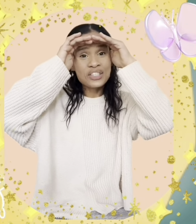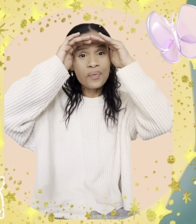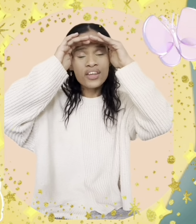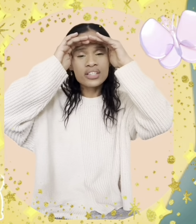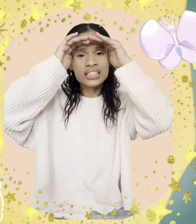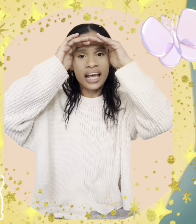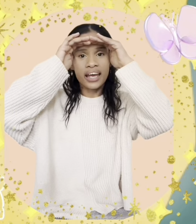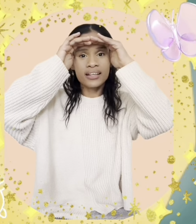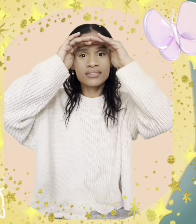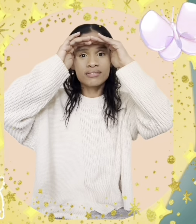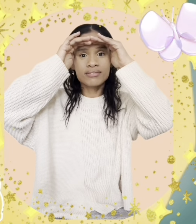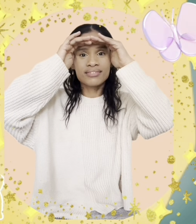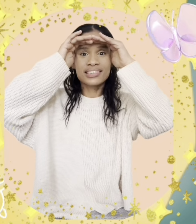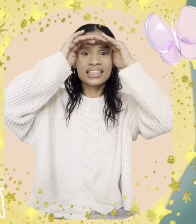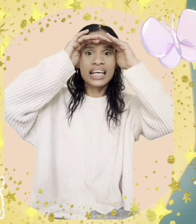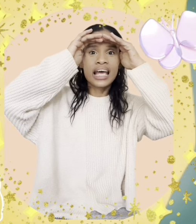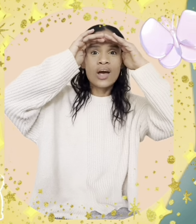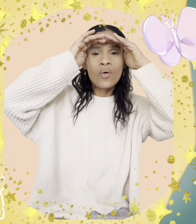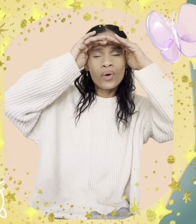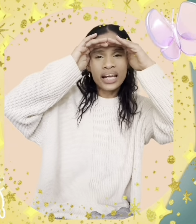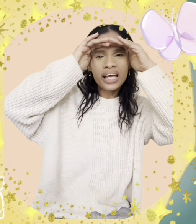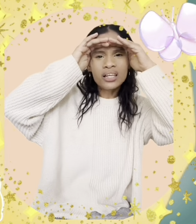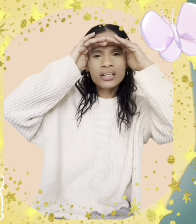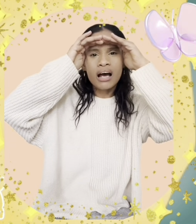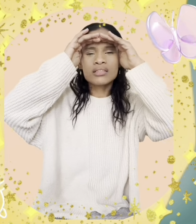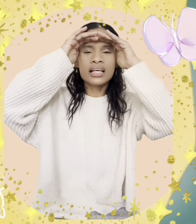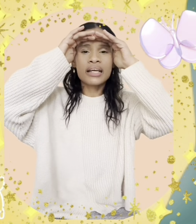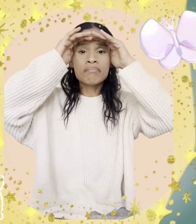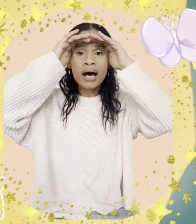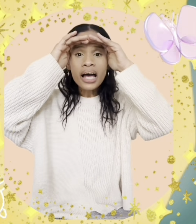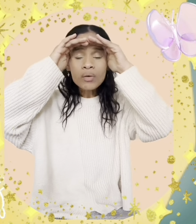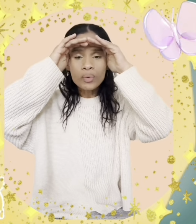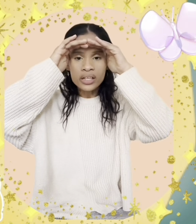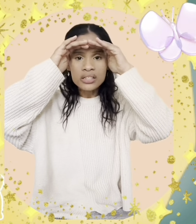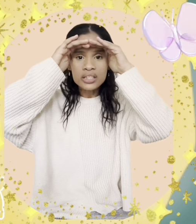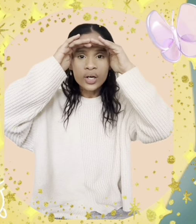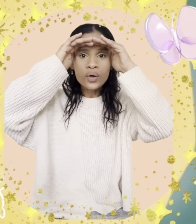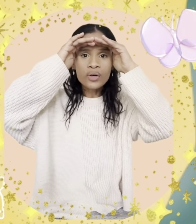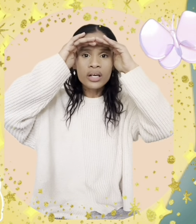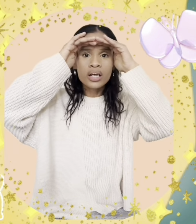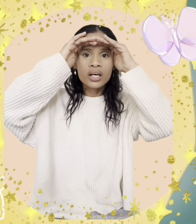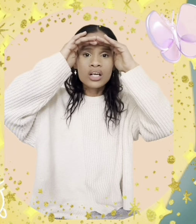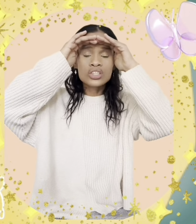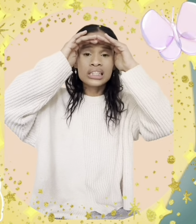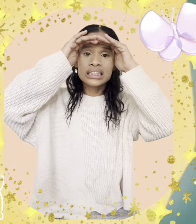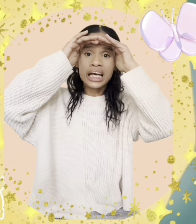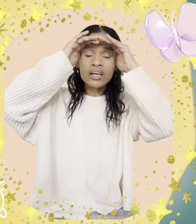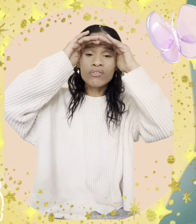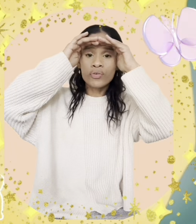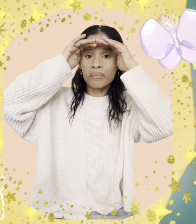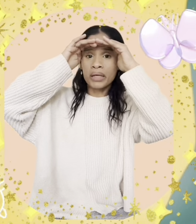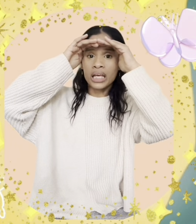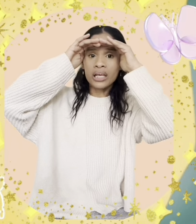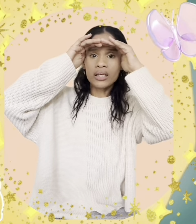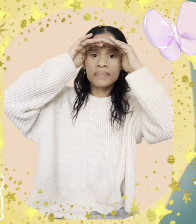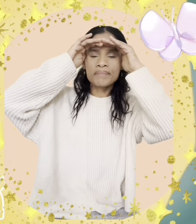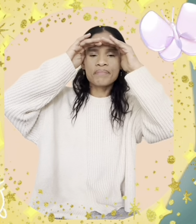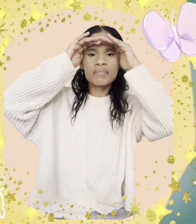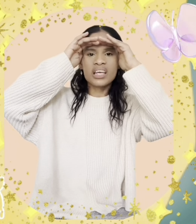what is the weather today. When I look outside my window, today for